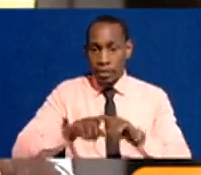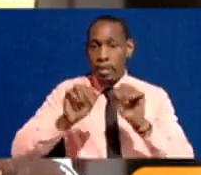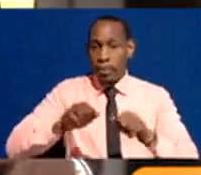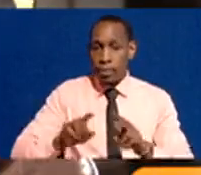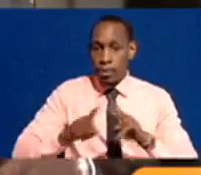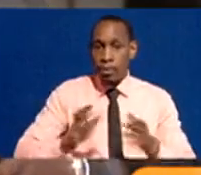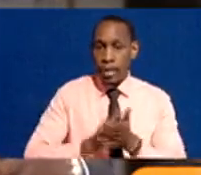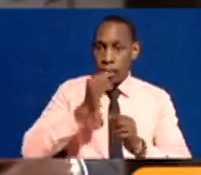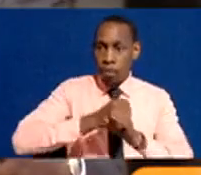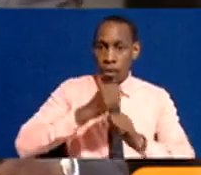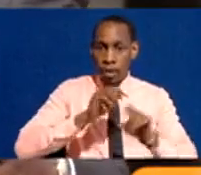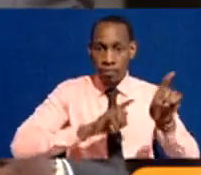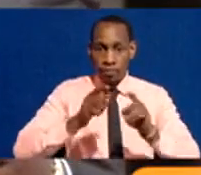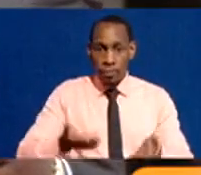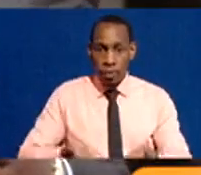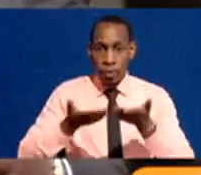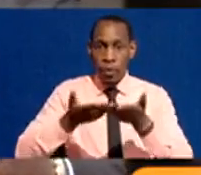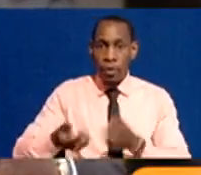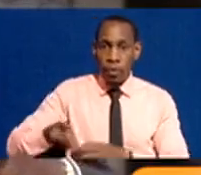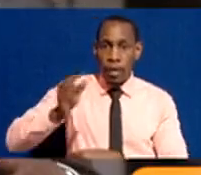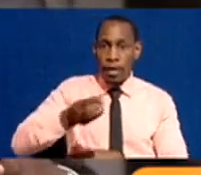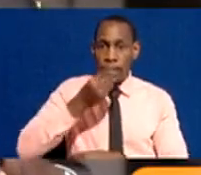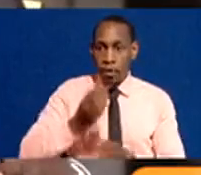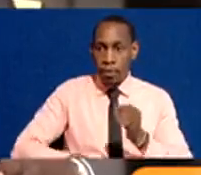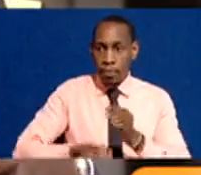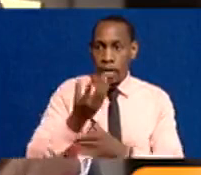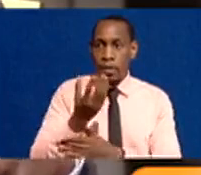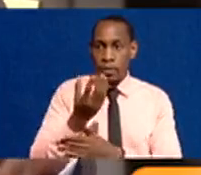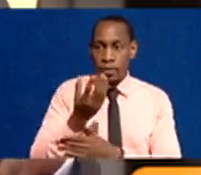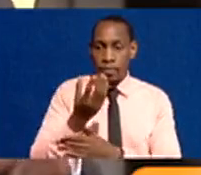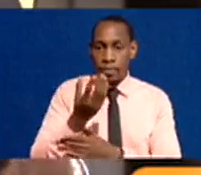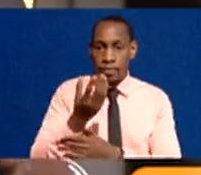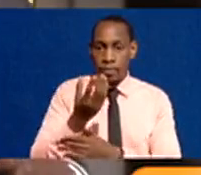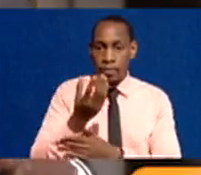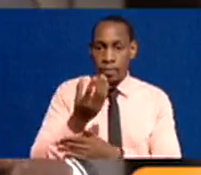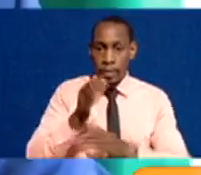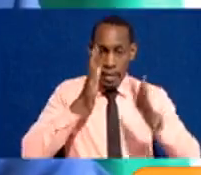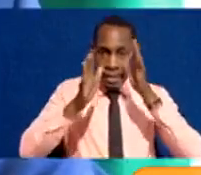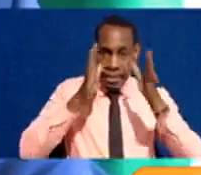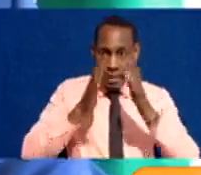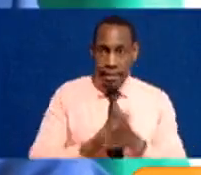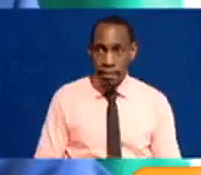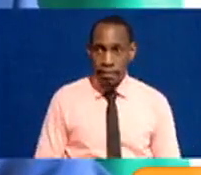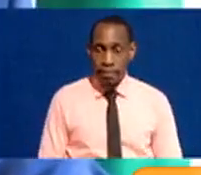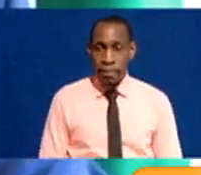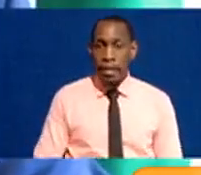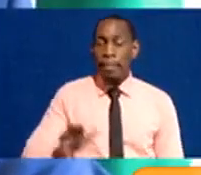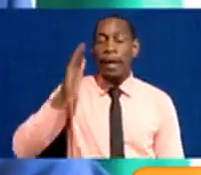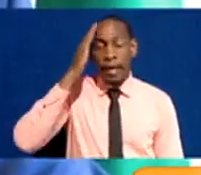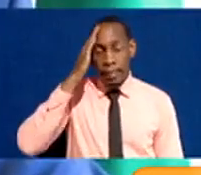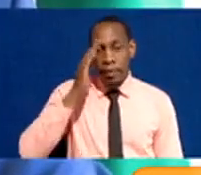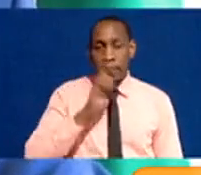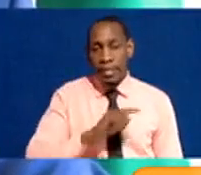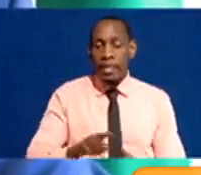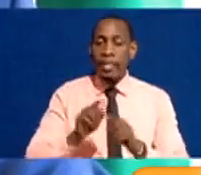can begin the journey to increase our food production initiatives. He has recognized, and which is